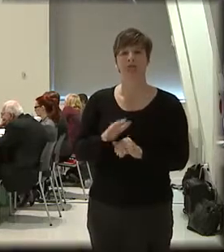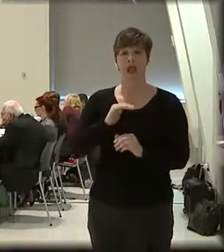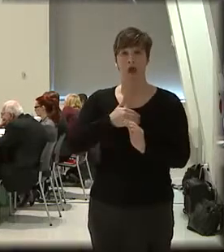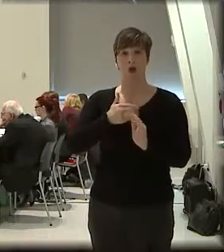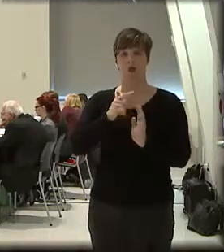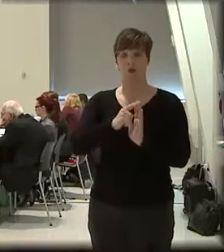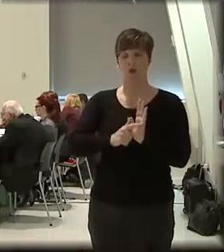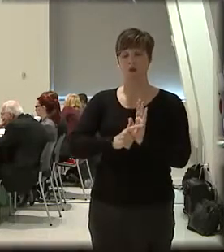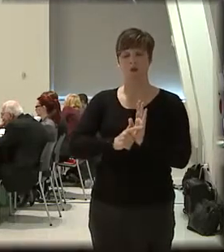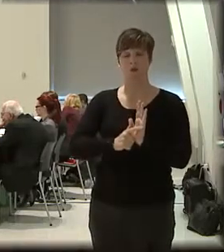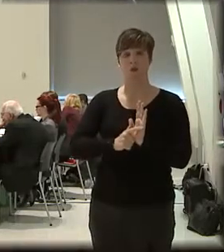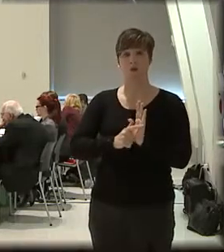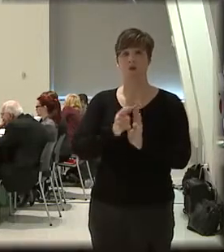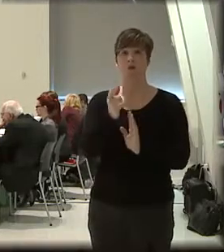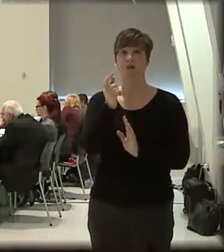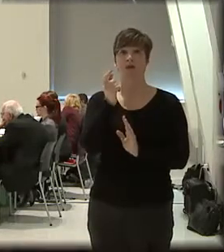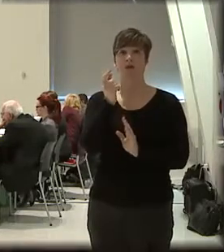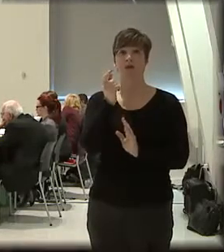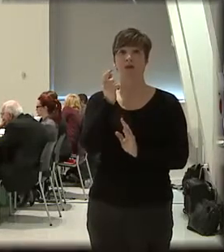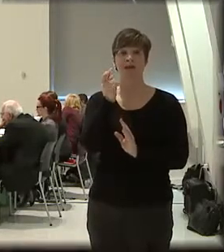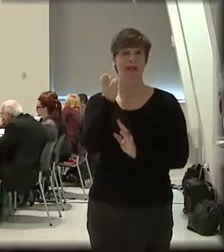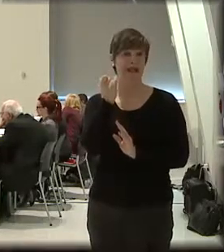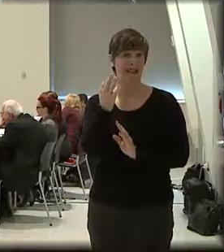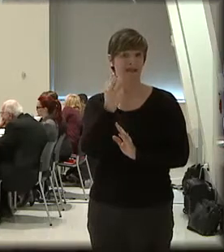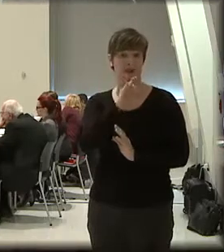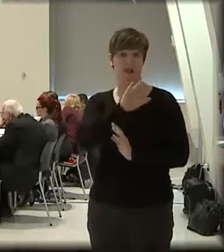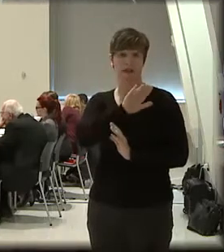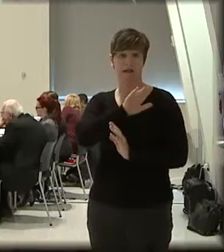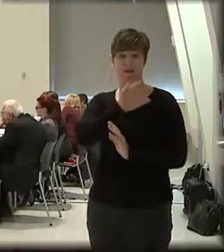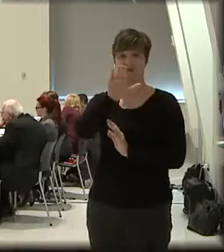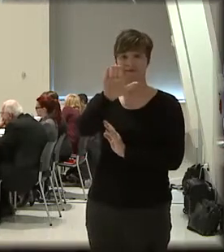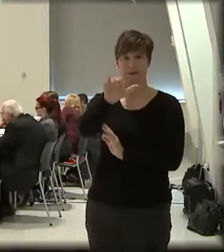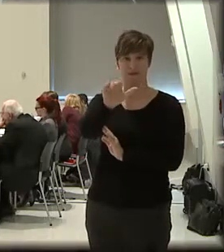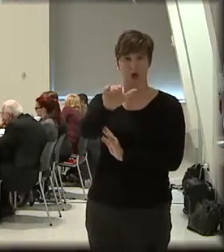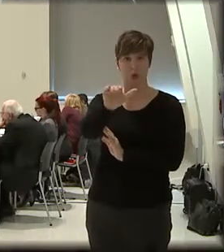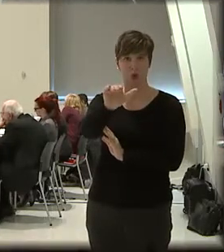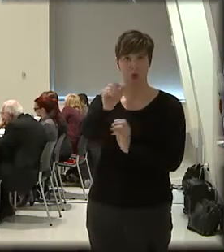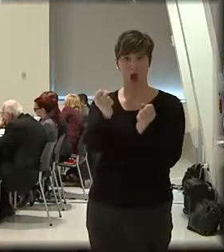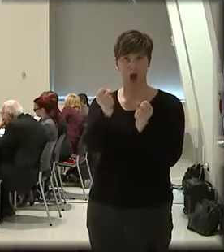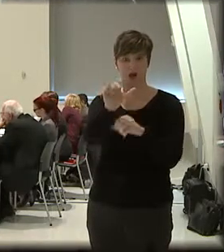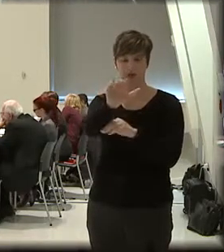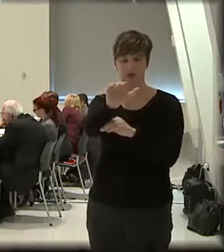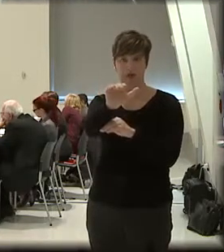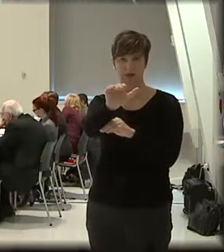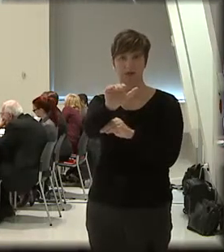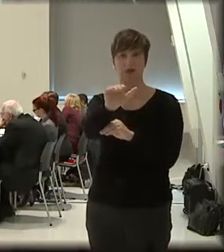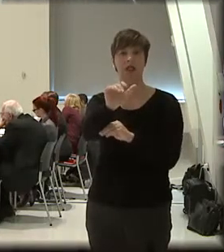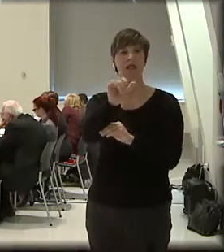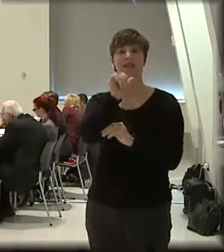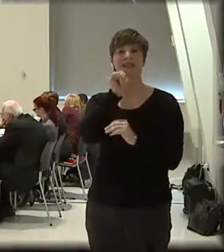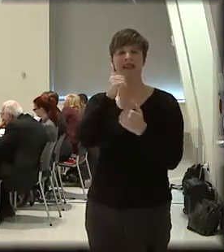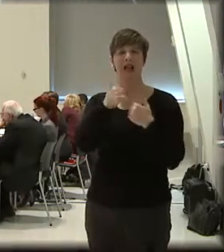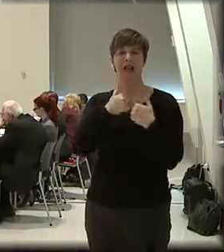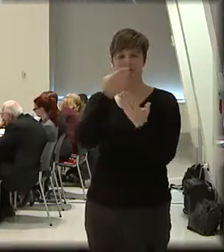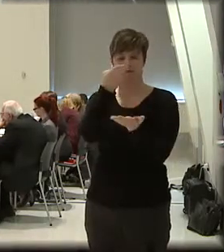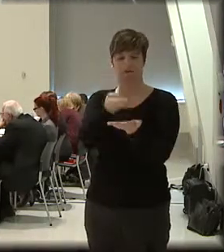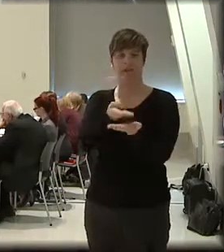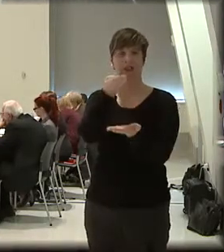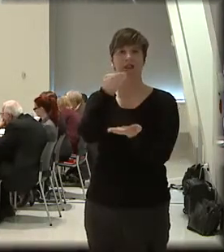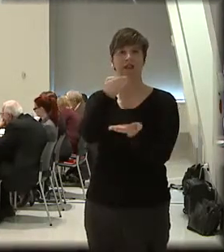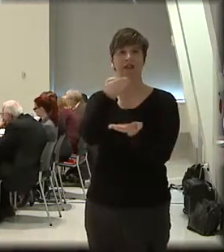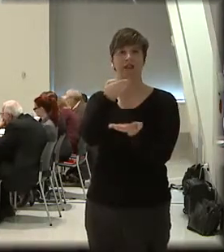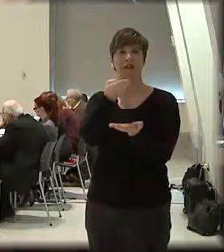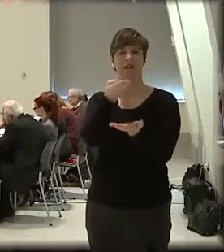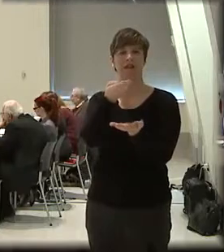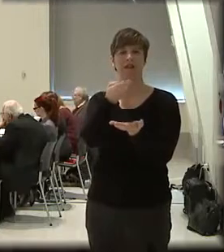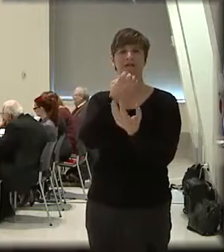law, if the video that's taken on a dash camera does not have evidentiary value